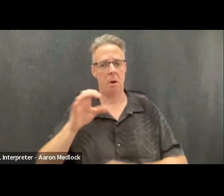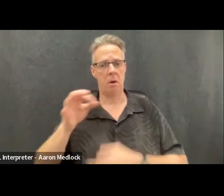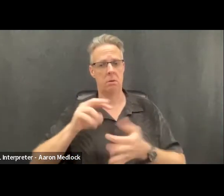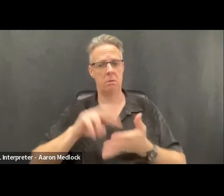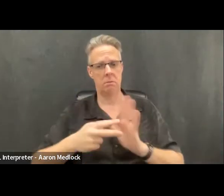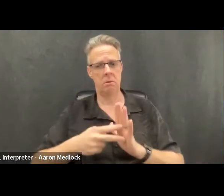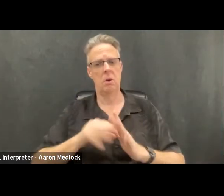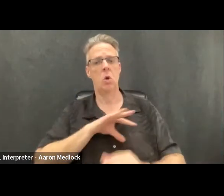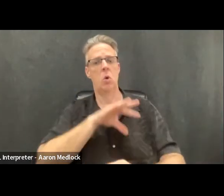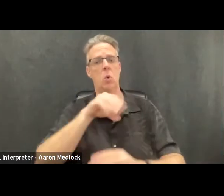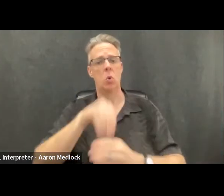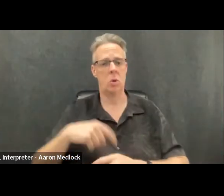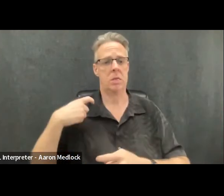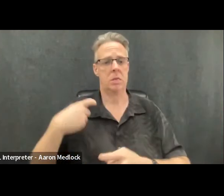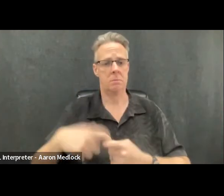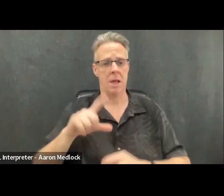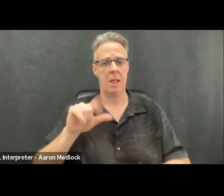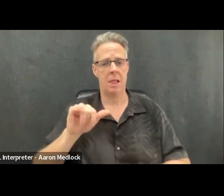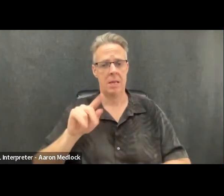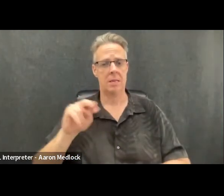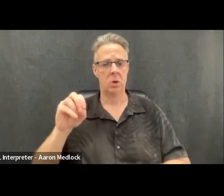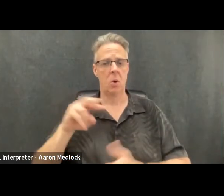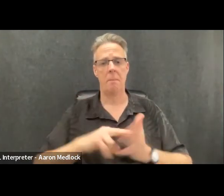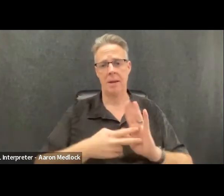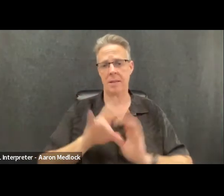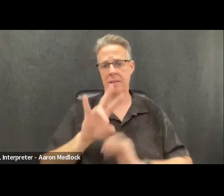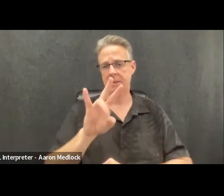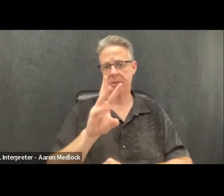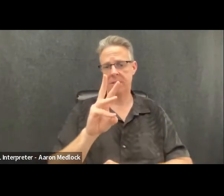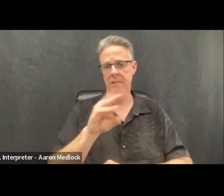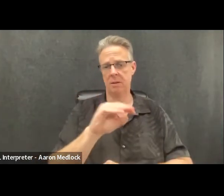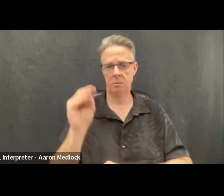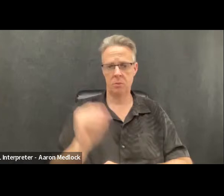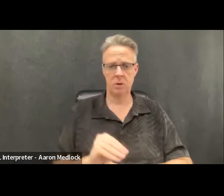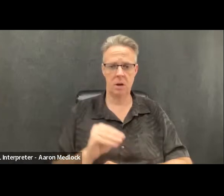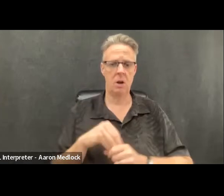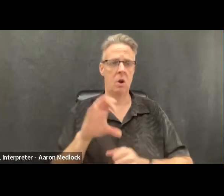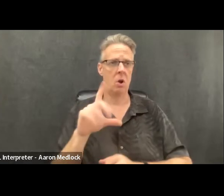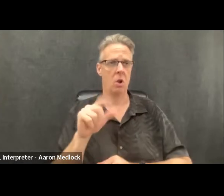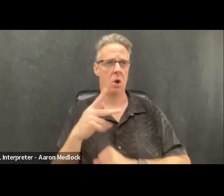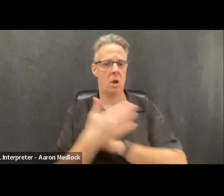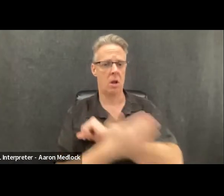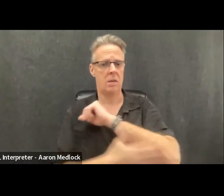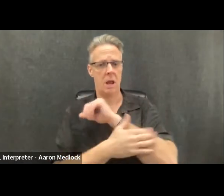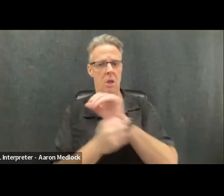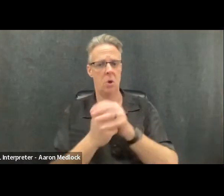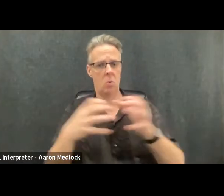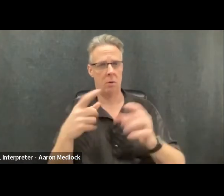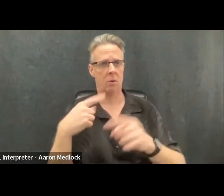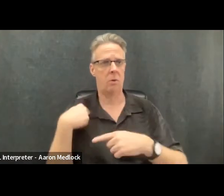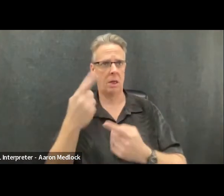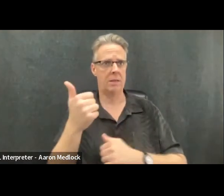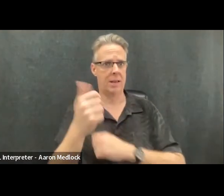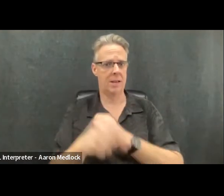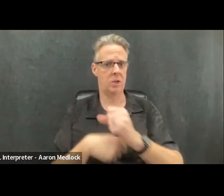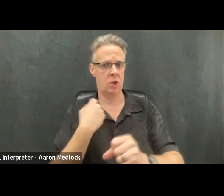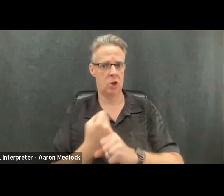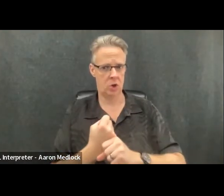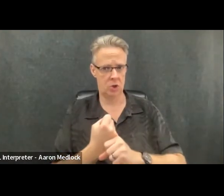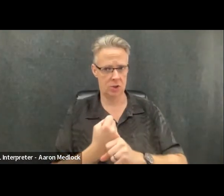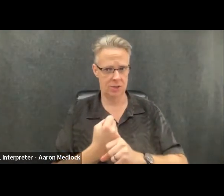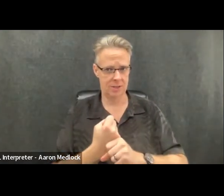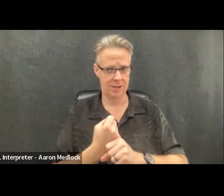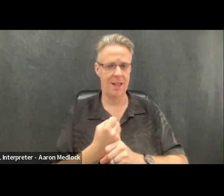Hispanic Latino, the growth is 76% in Clark County over the last 10 years. And that is